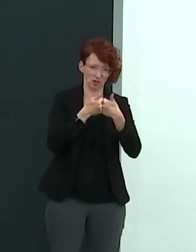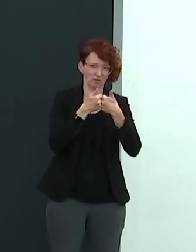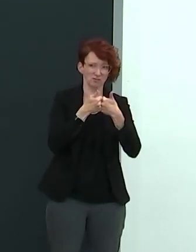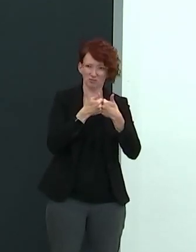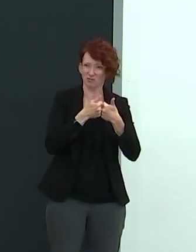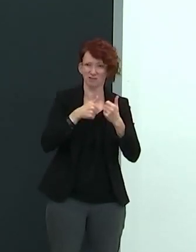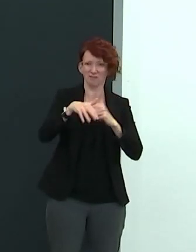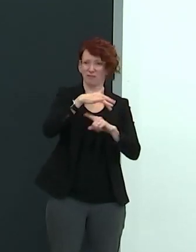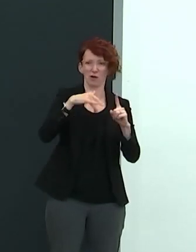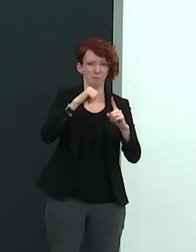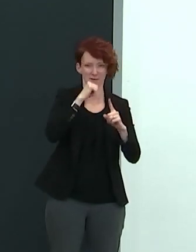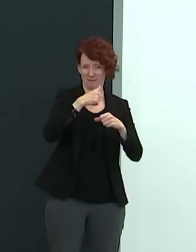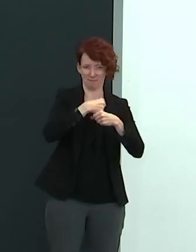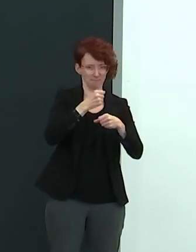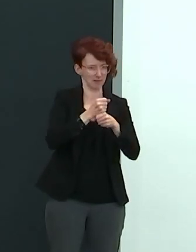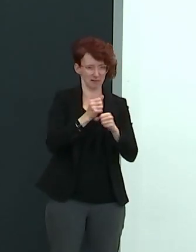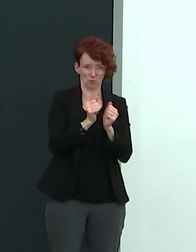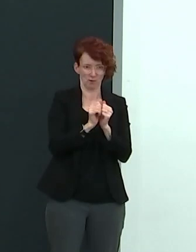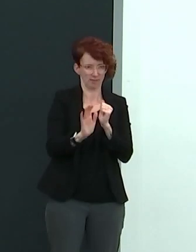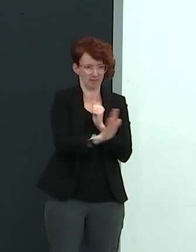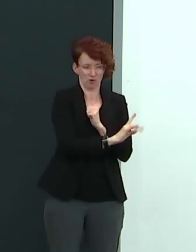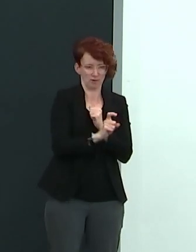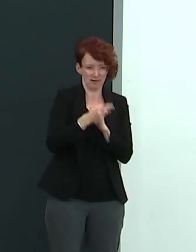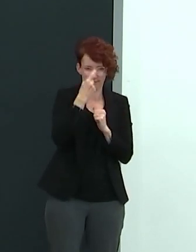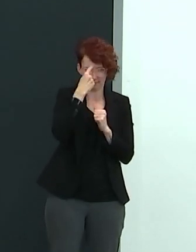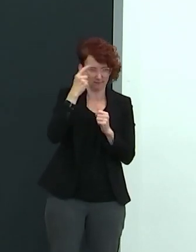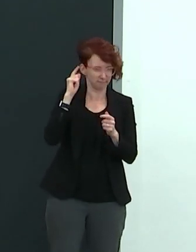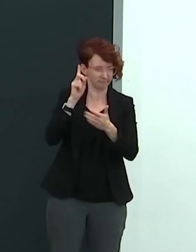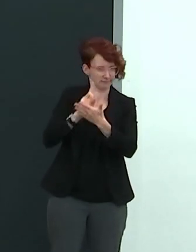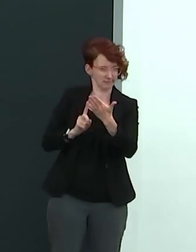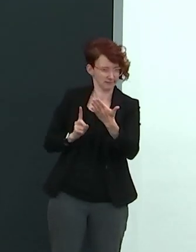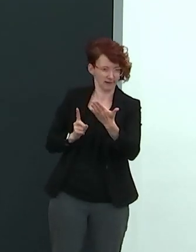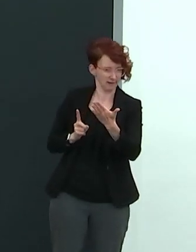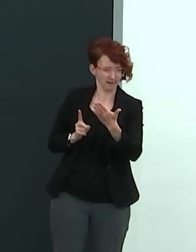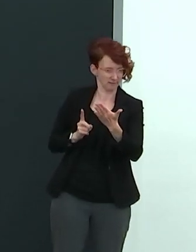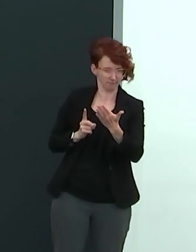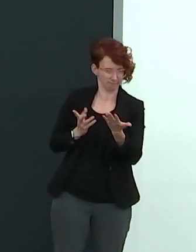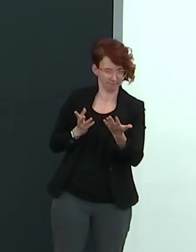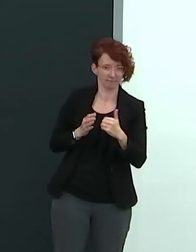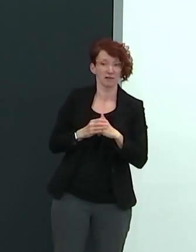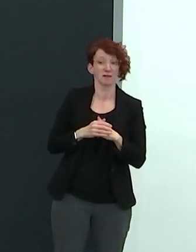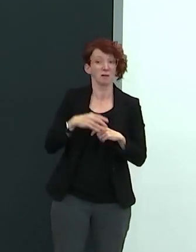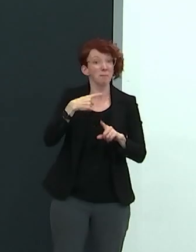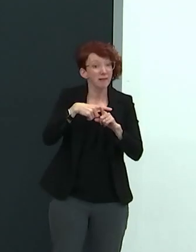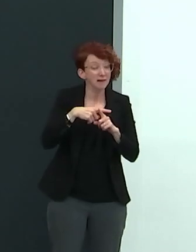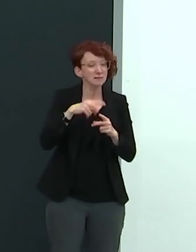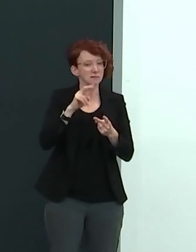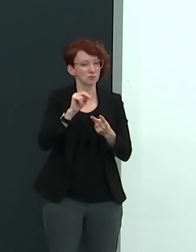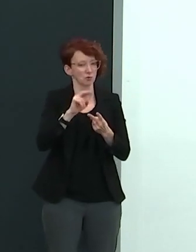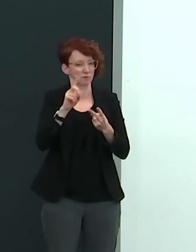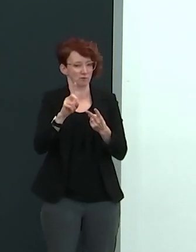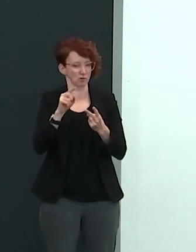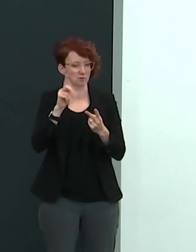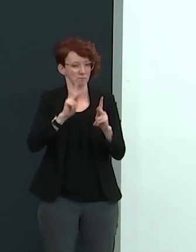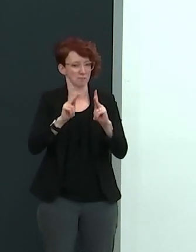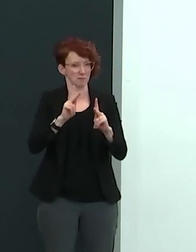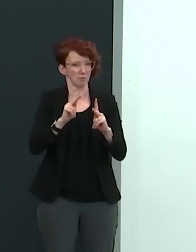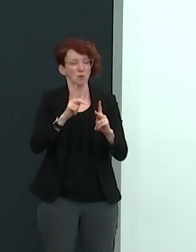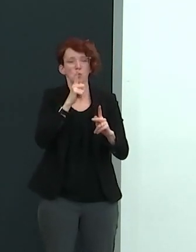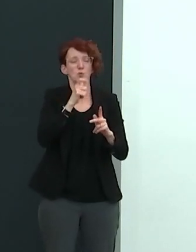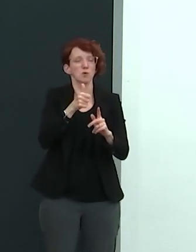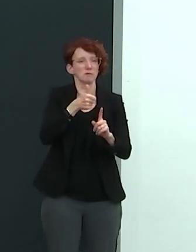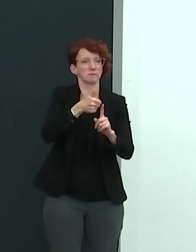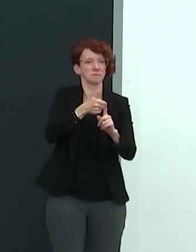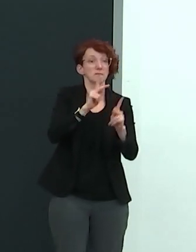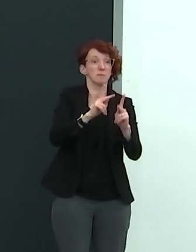needs. And oftentimes, neurodiverse people don't understand the unique needs of these